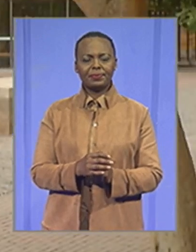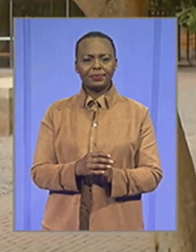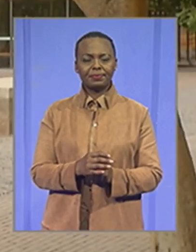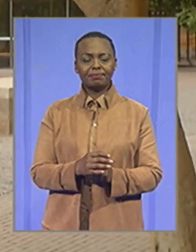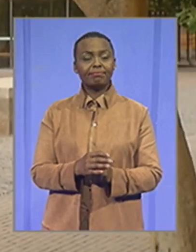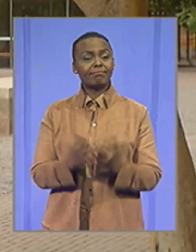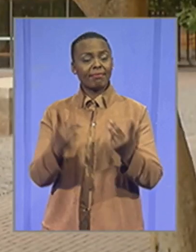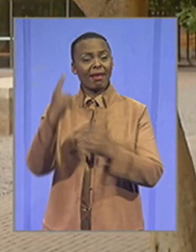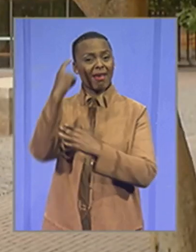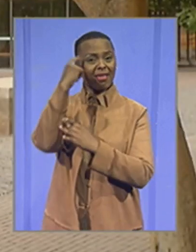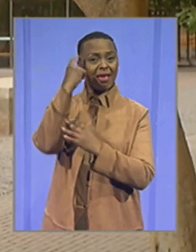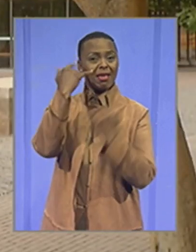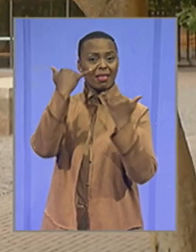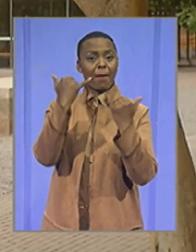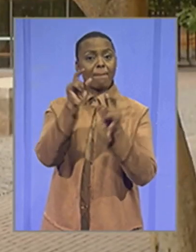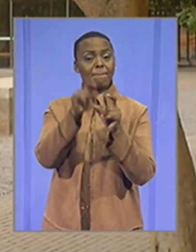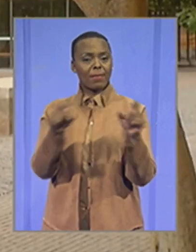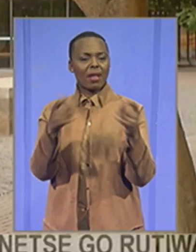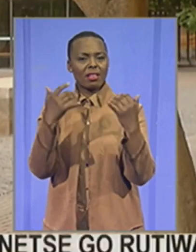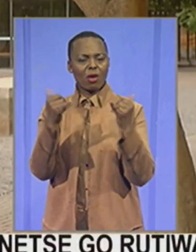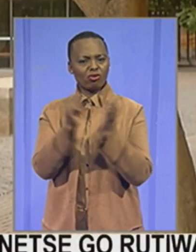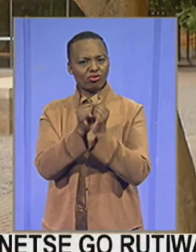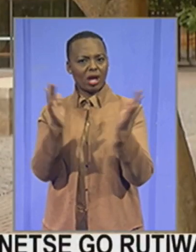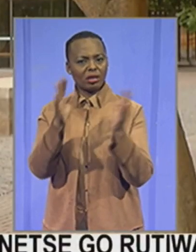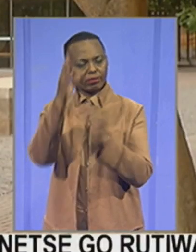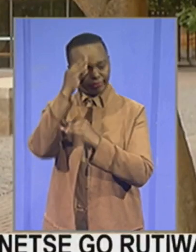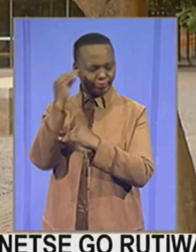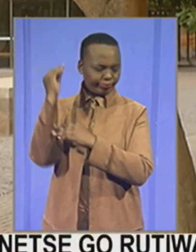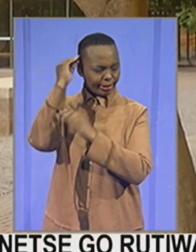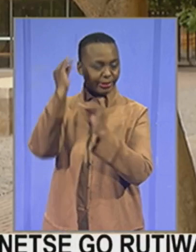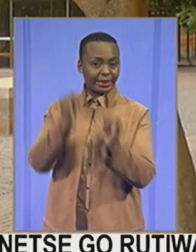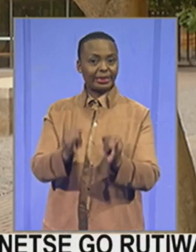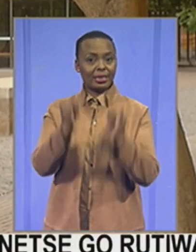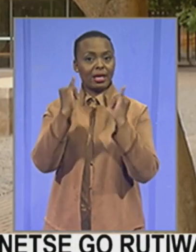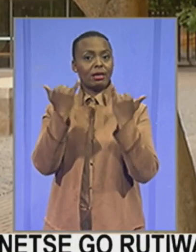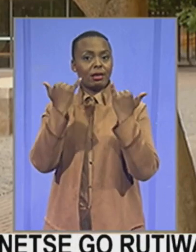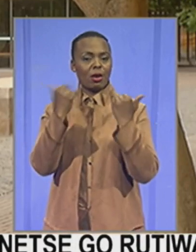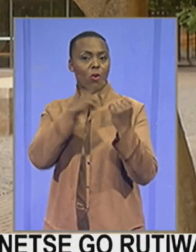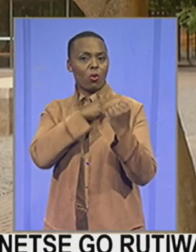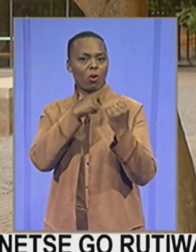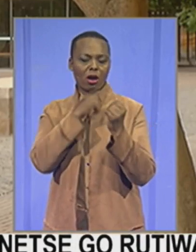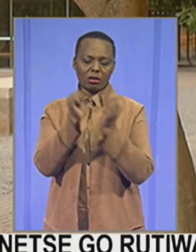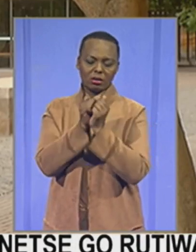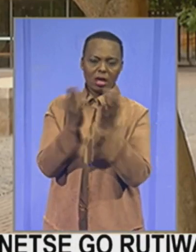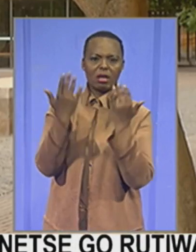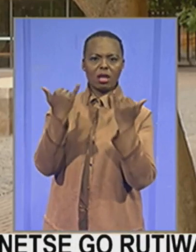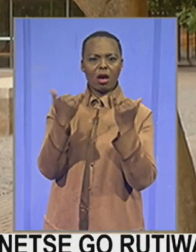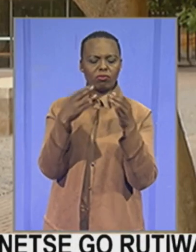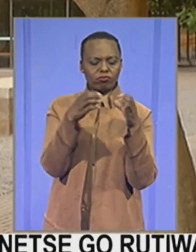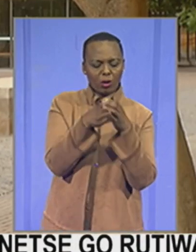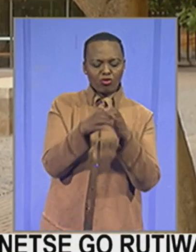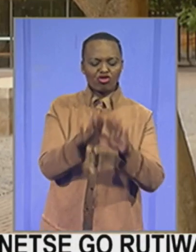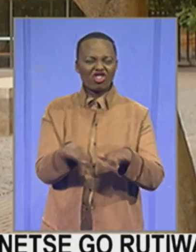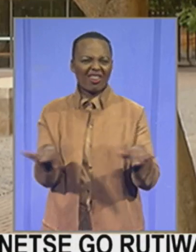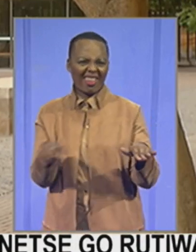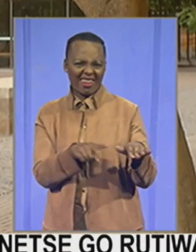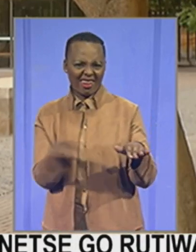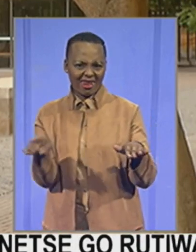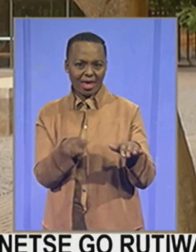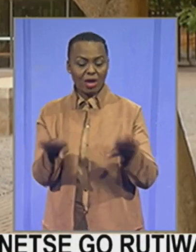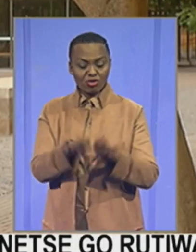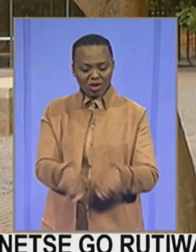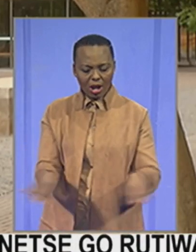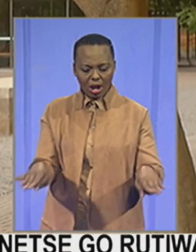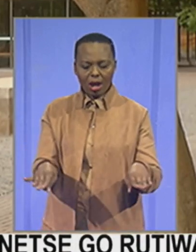I think people should start taking it more seriously. Like we should start with small children. Like I think if they grow